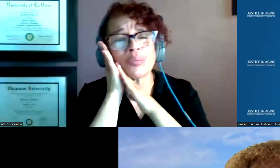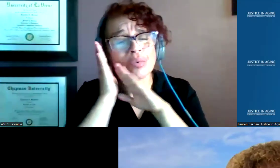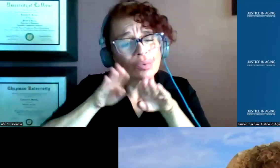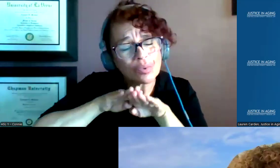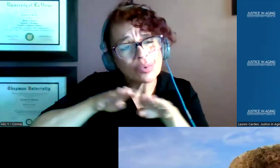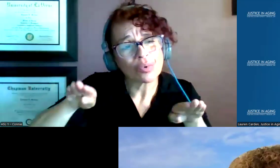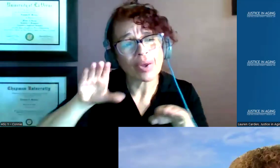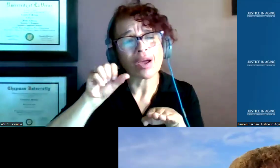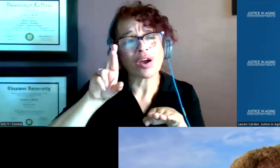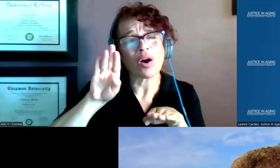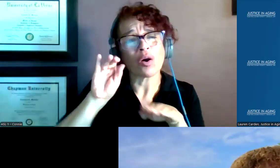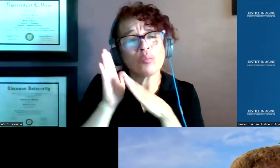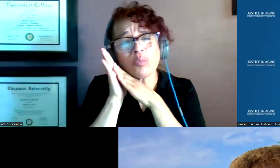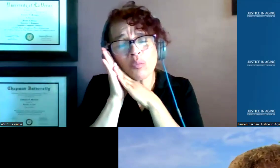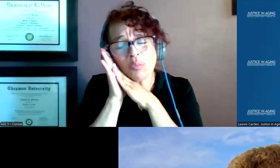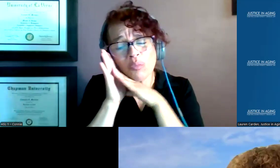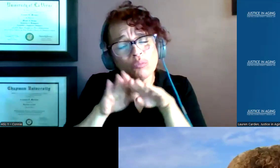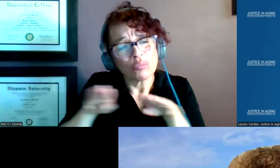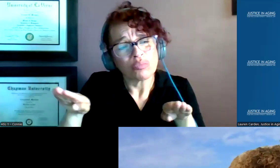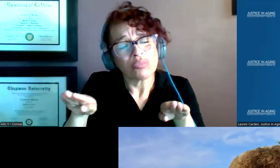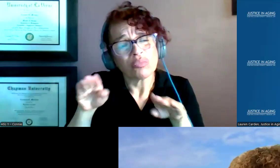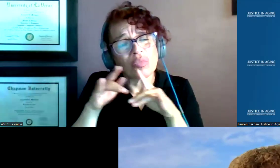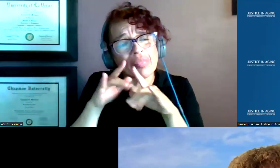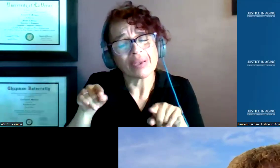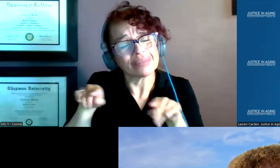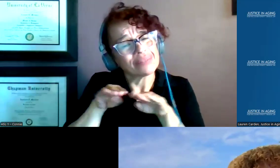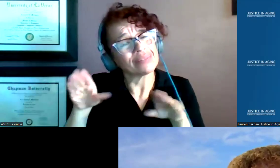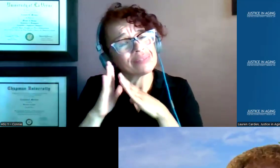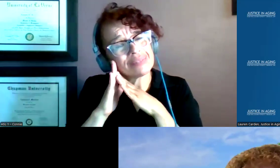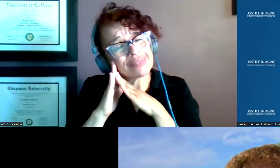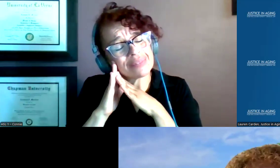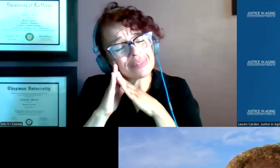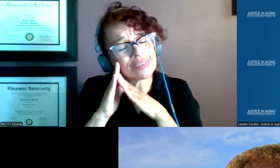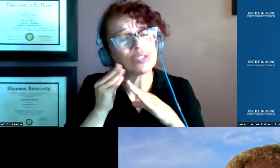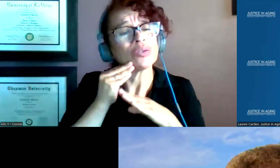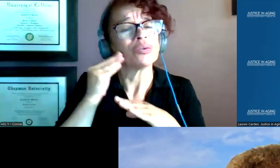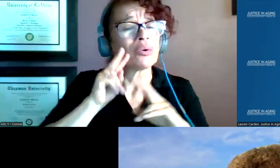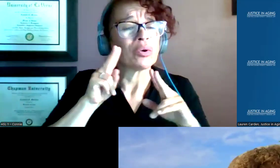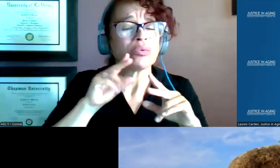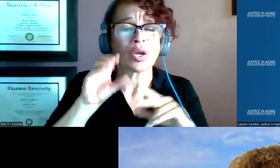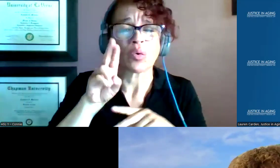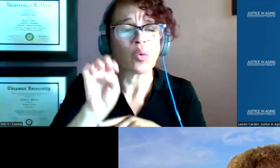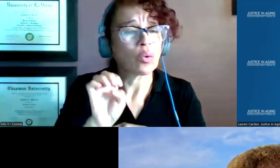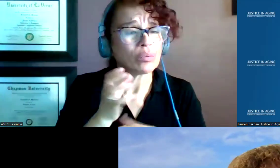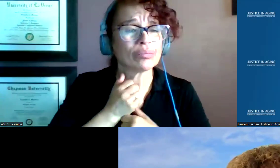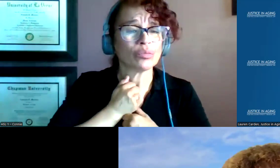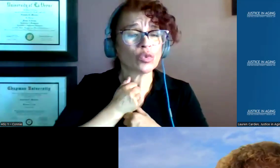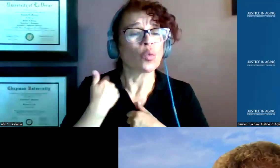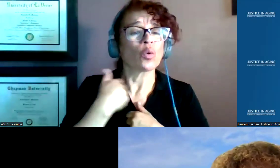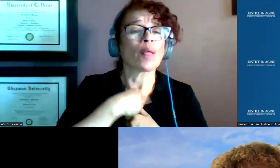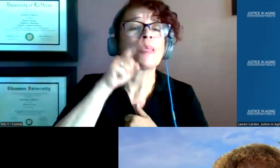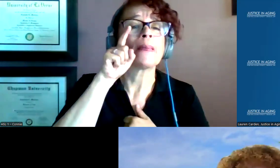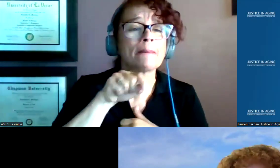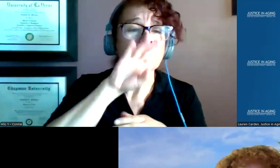on cardboard in a dilapidated tent. That ought to shake us all to our very core. And we must press